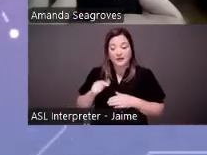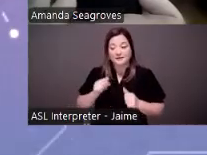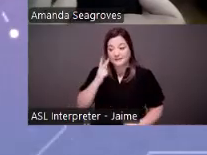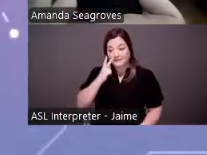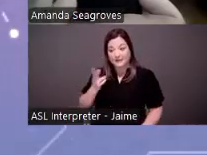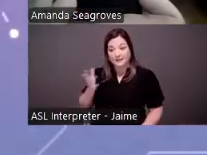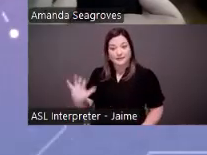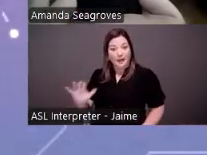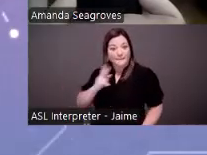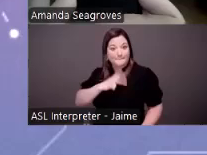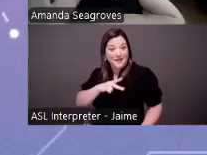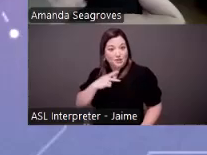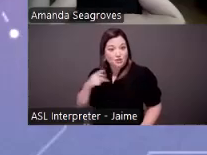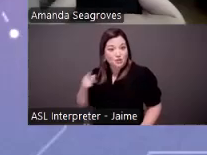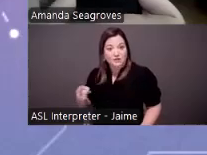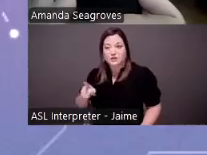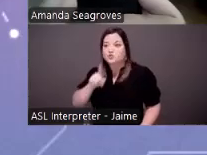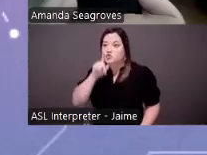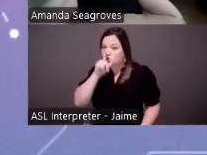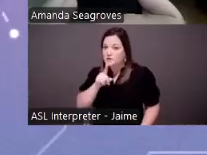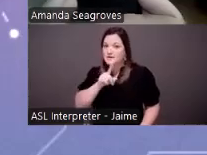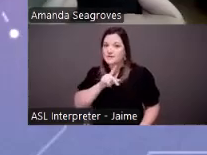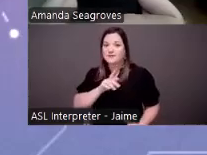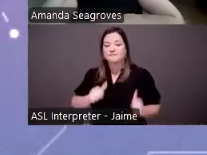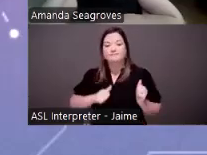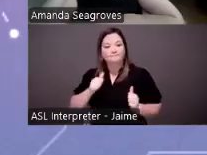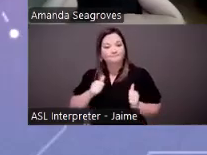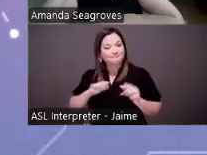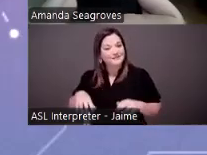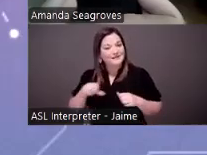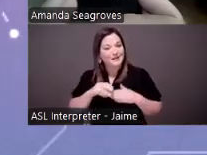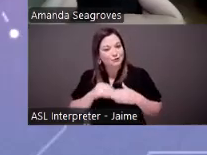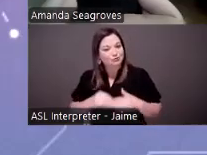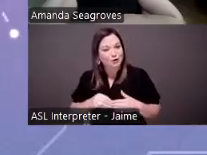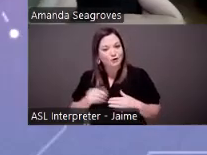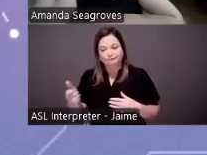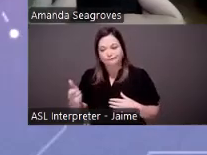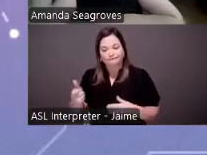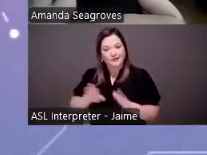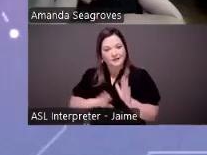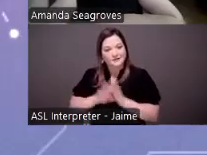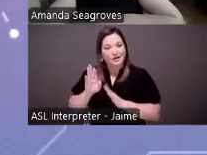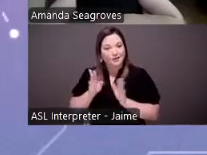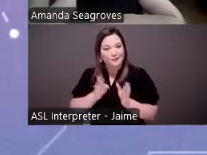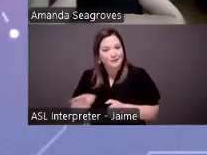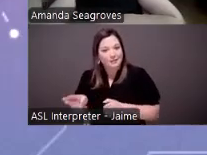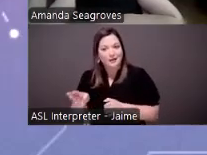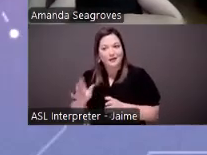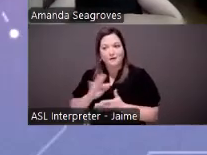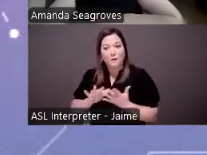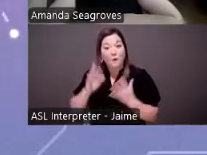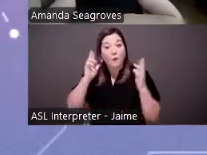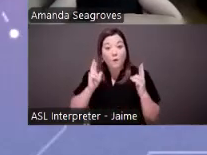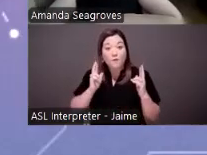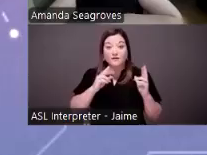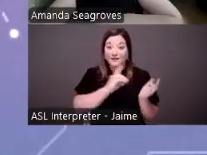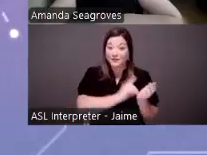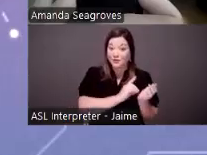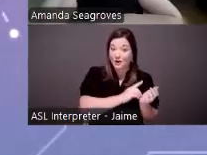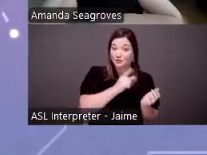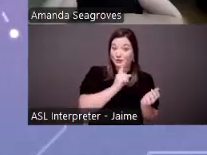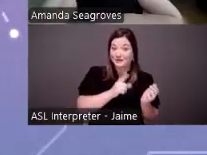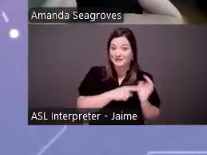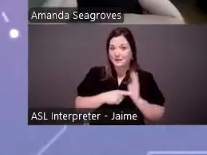is really sort of taking charge and is making a plan, and hopefully the provider is sort of like modeling that